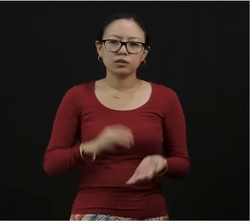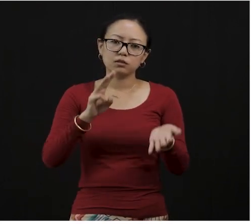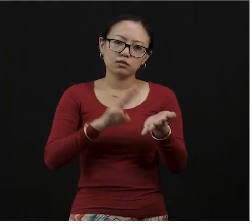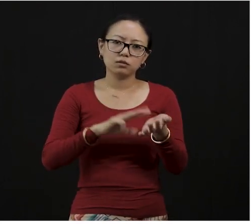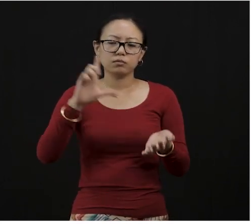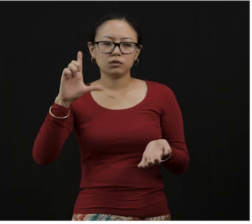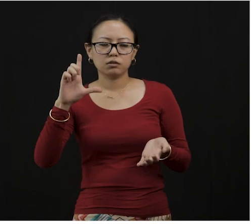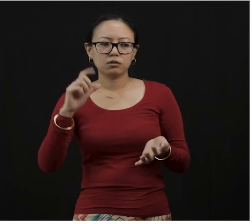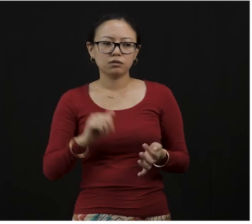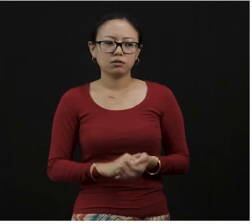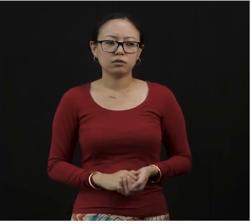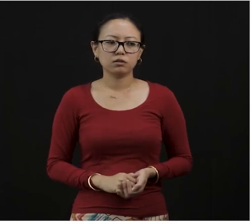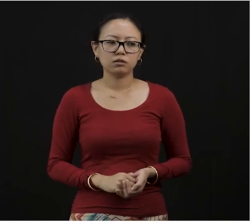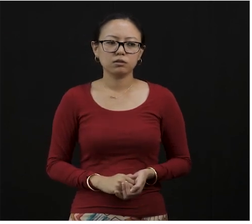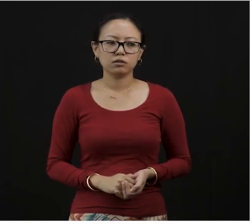ml.